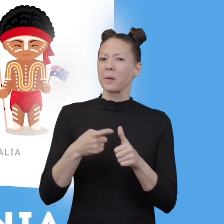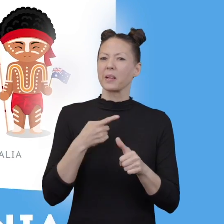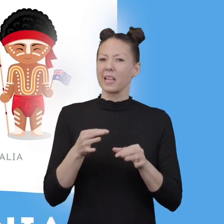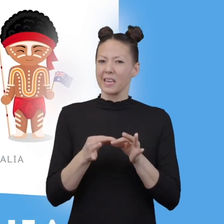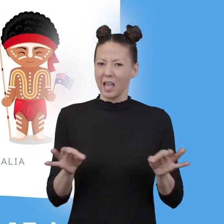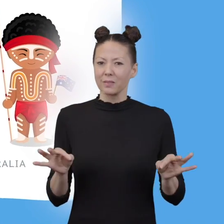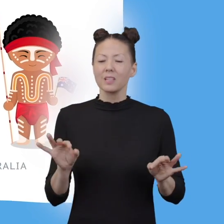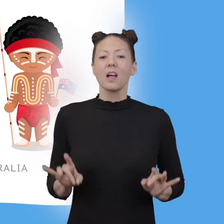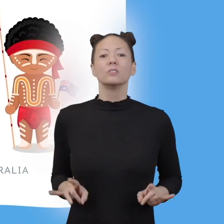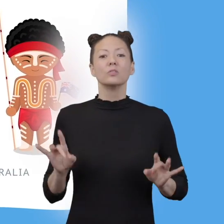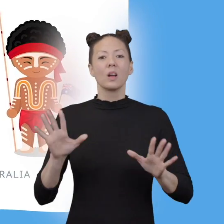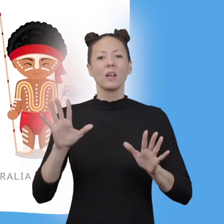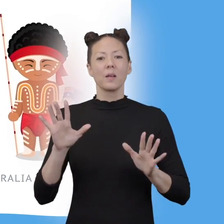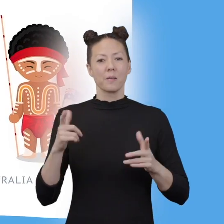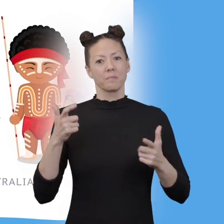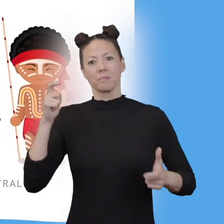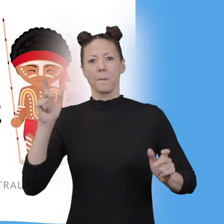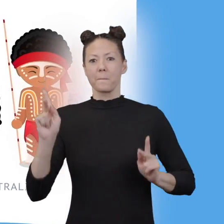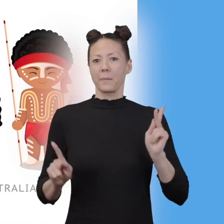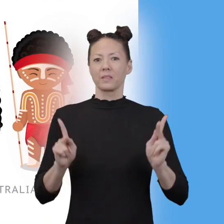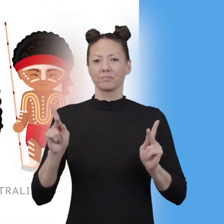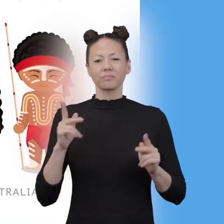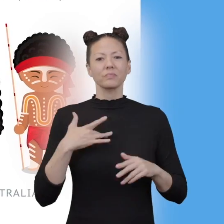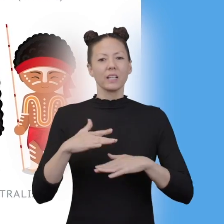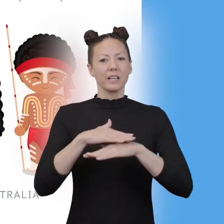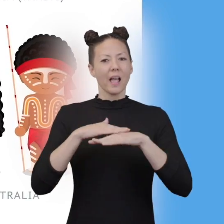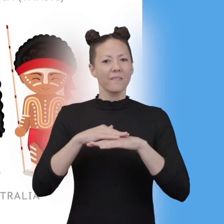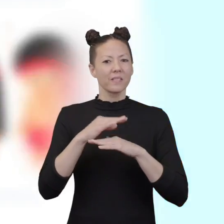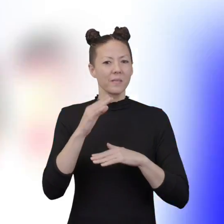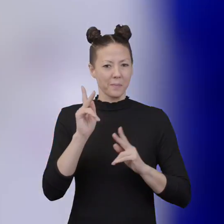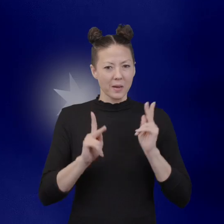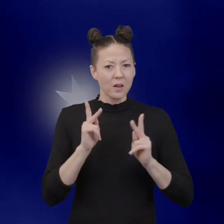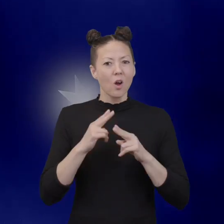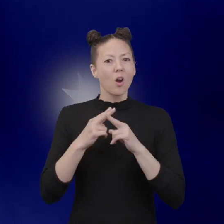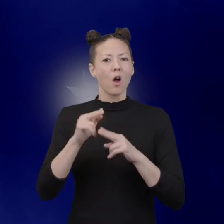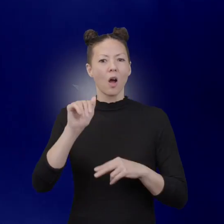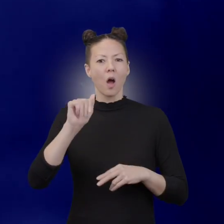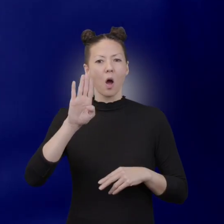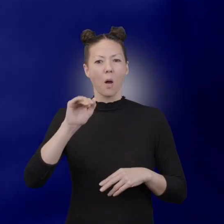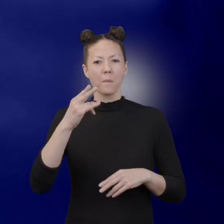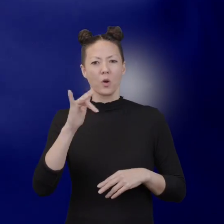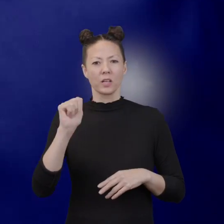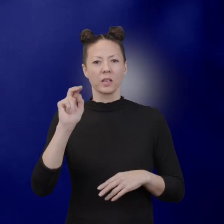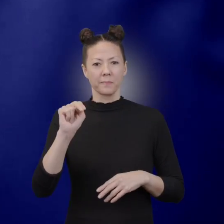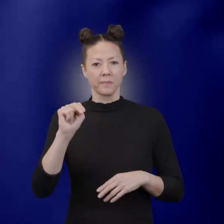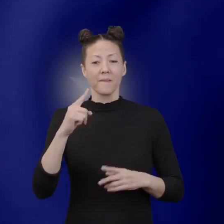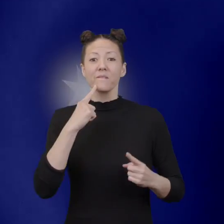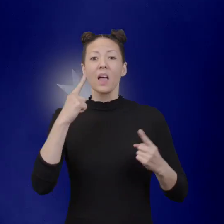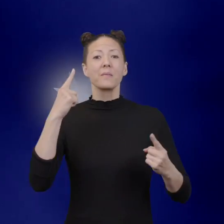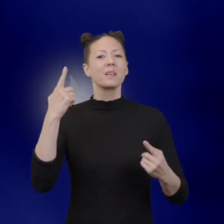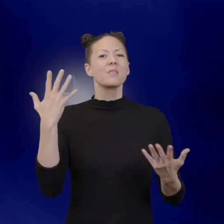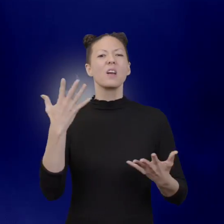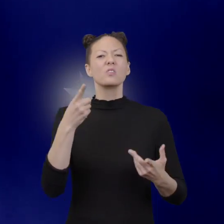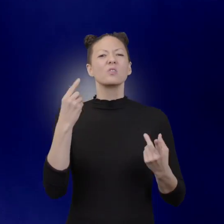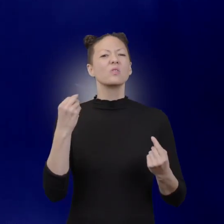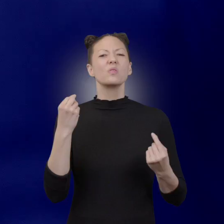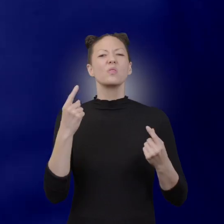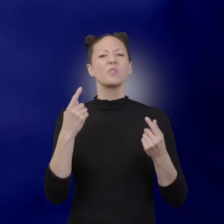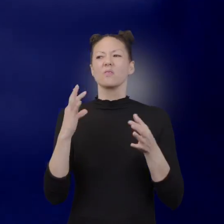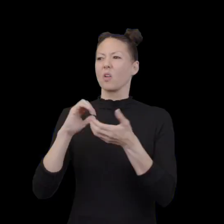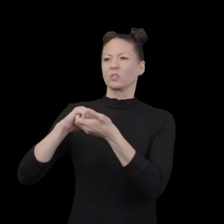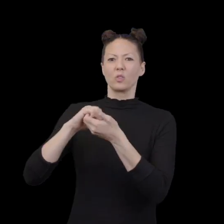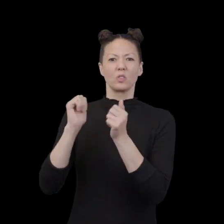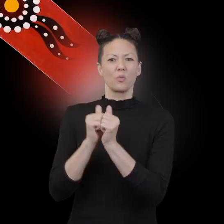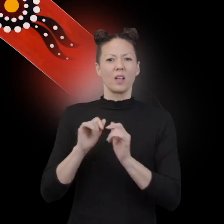has a large population of native people called Aborigines. What famous thing do you most associate with